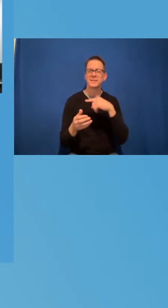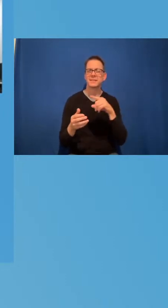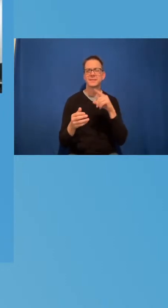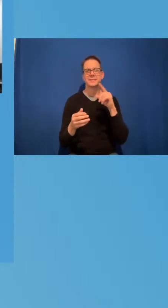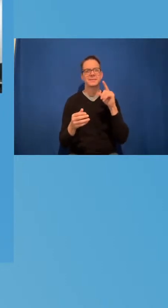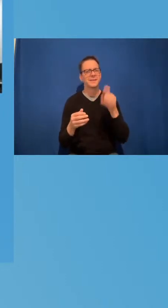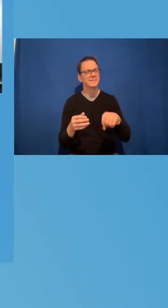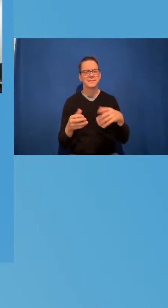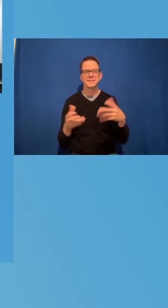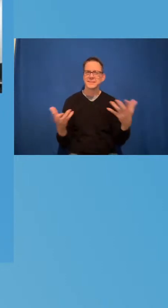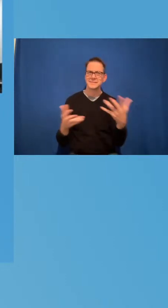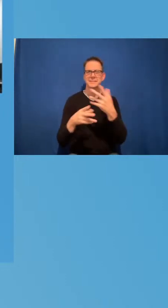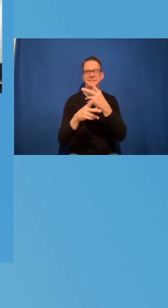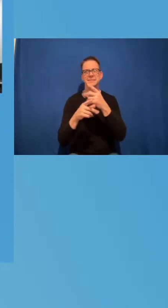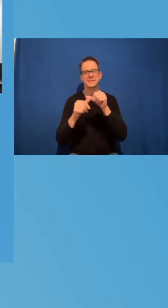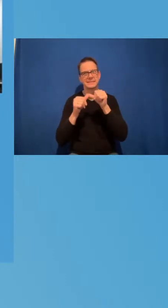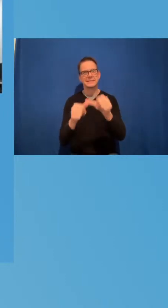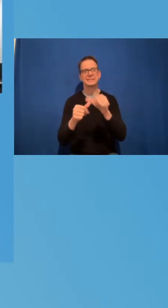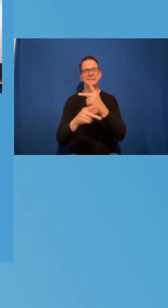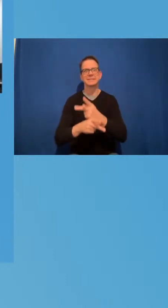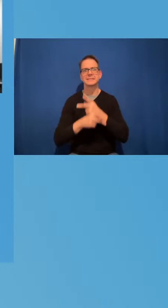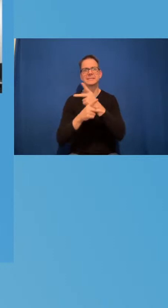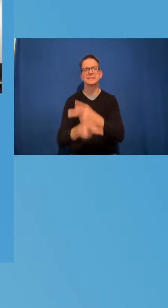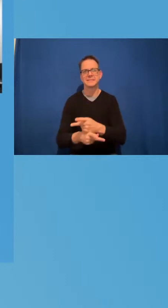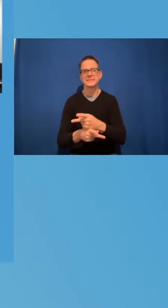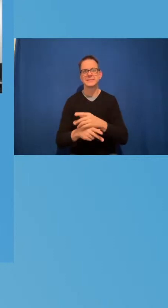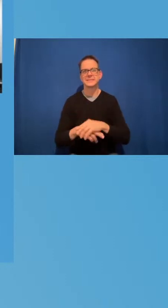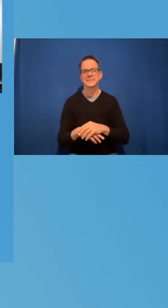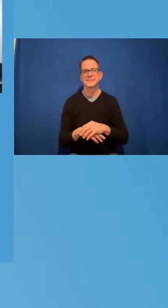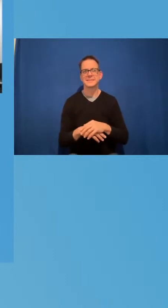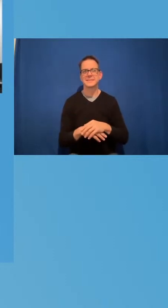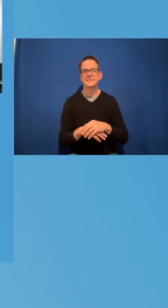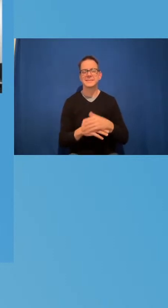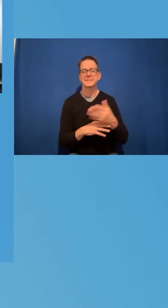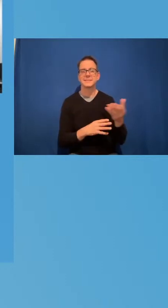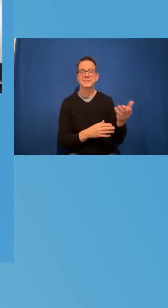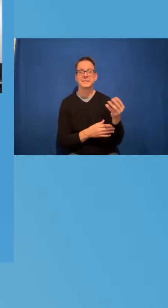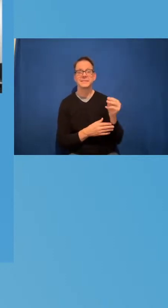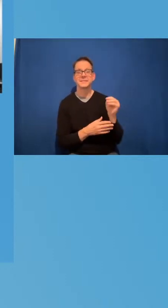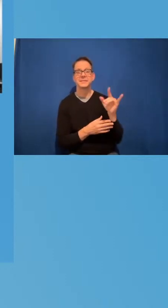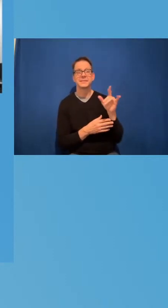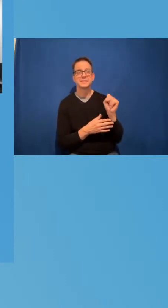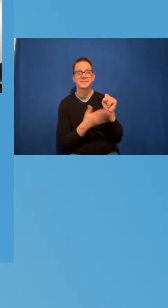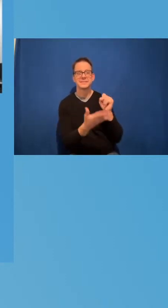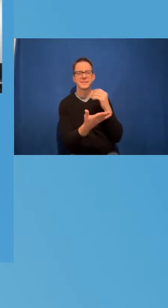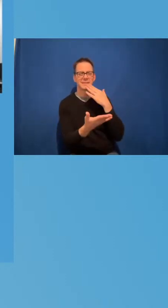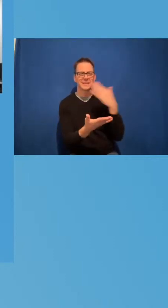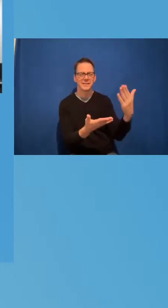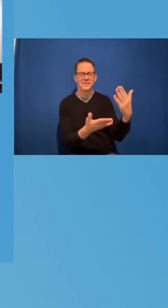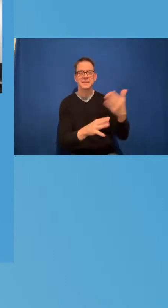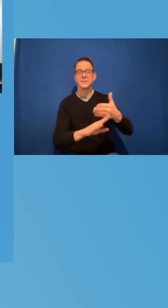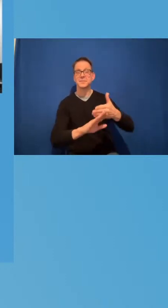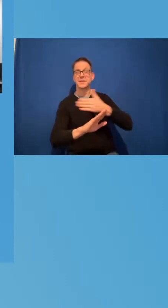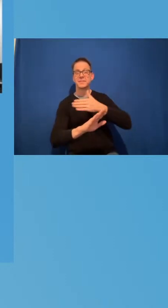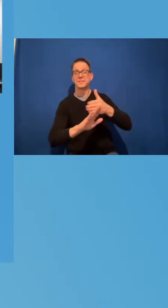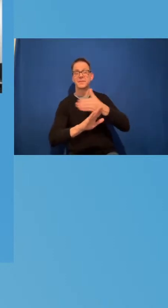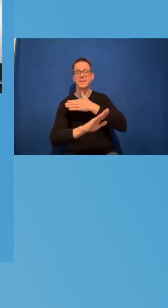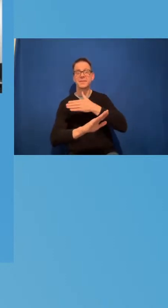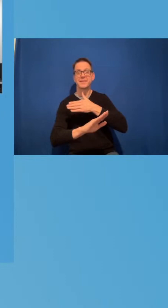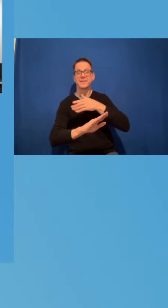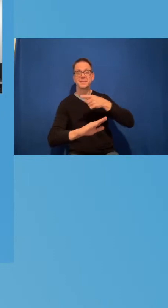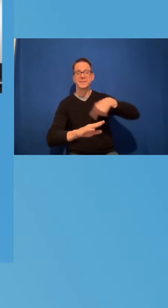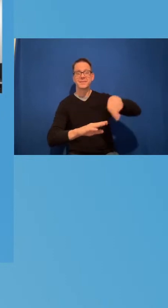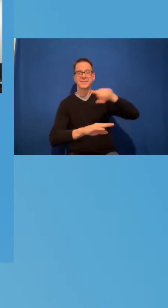Thank you all so very much. I know that we could keep talking about the before time for the next